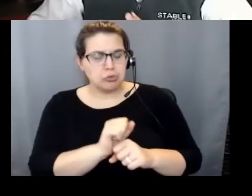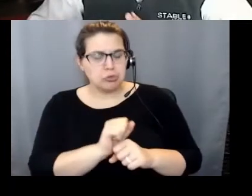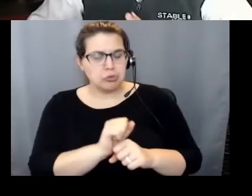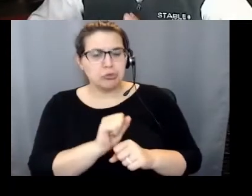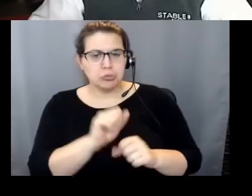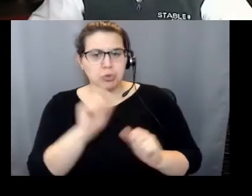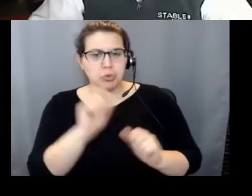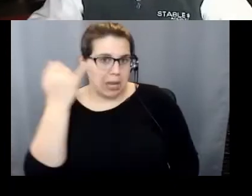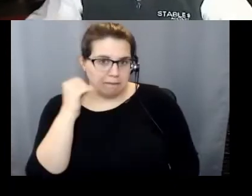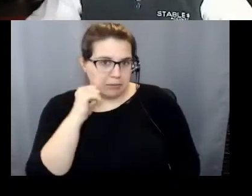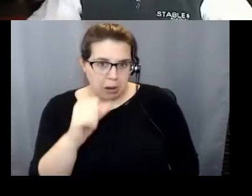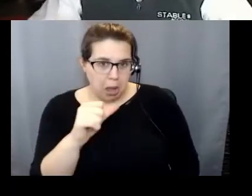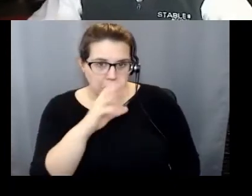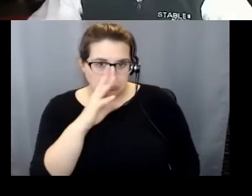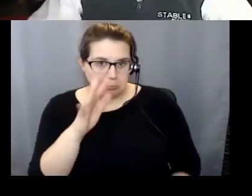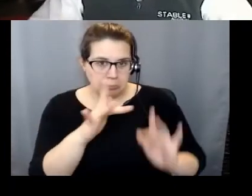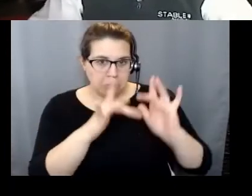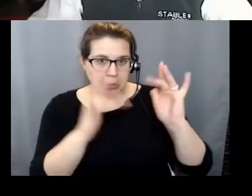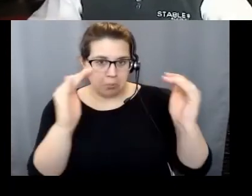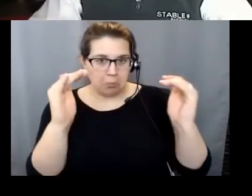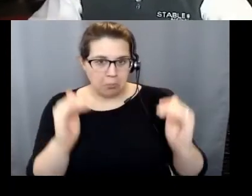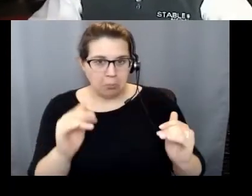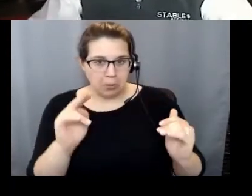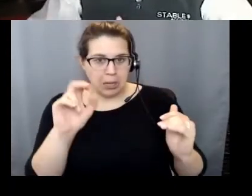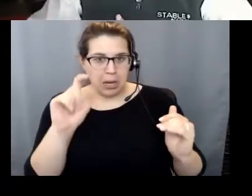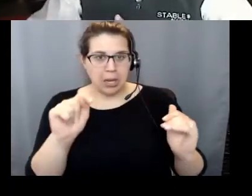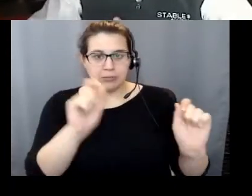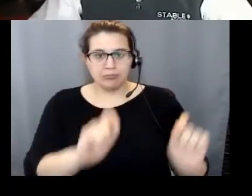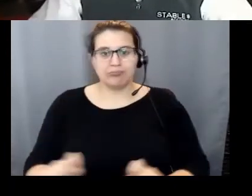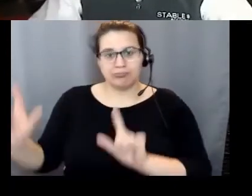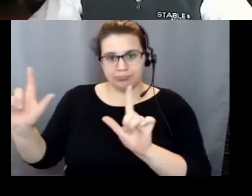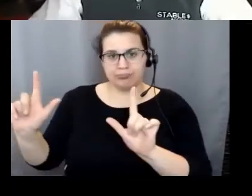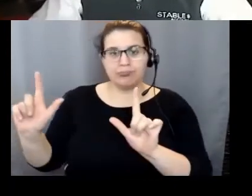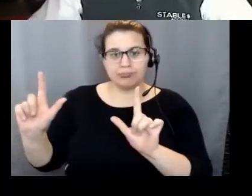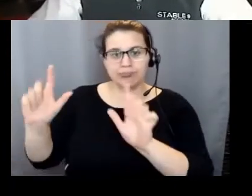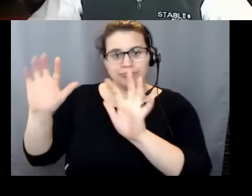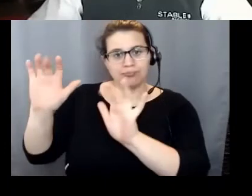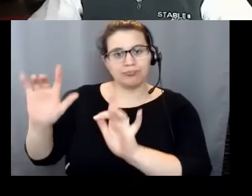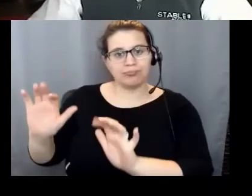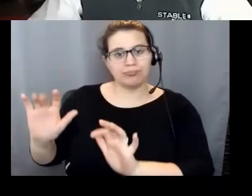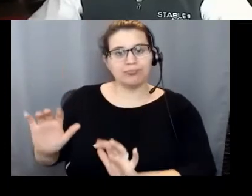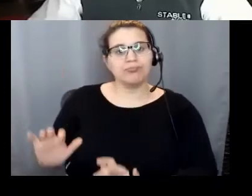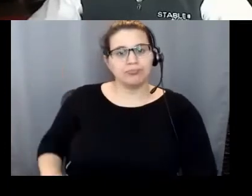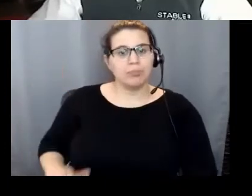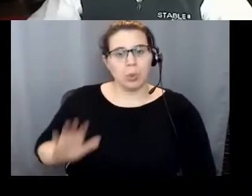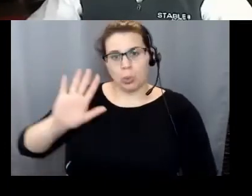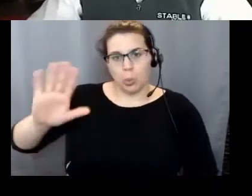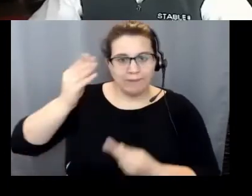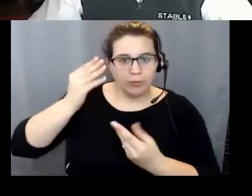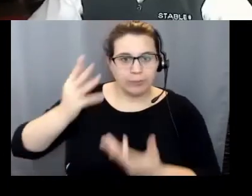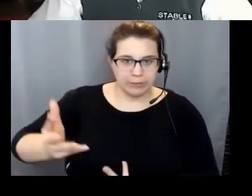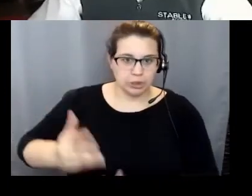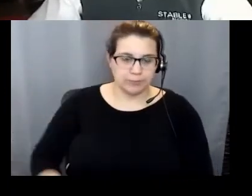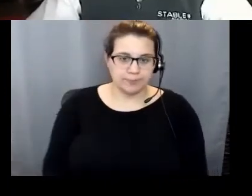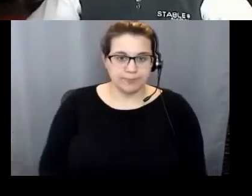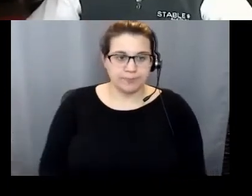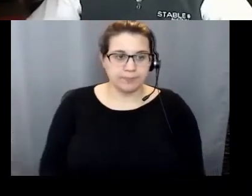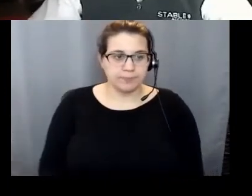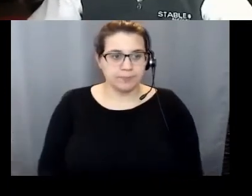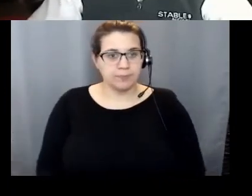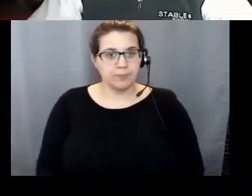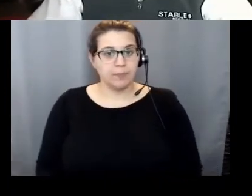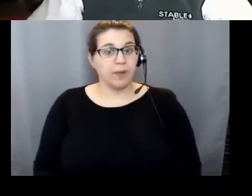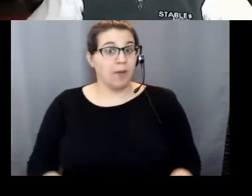you'd click and you would go to a separate screen where you would put in the beneficiary information. On